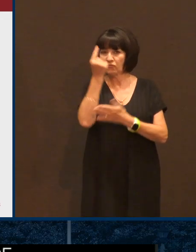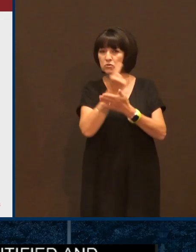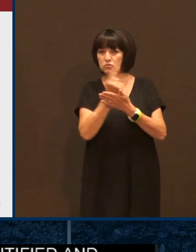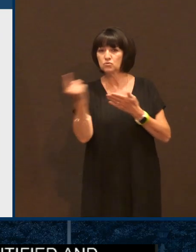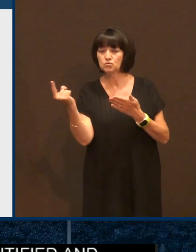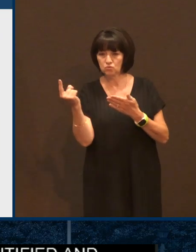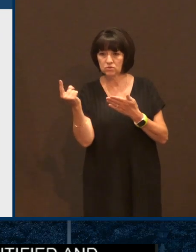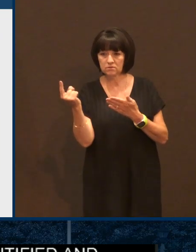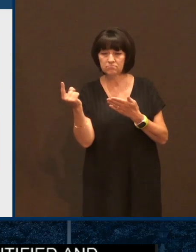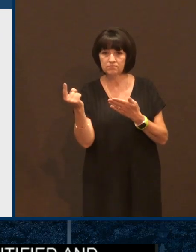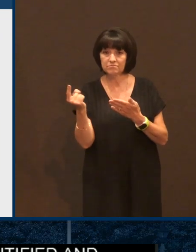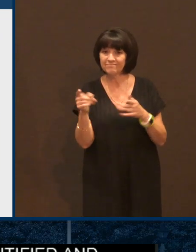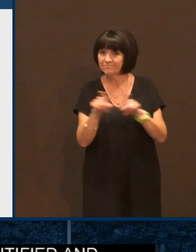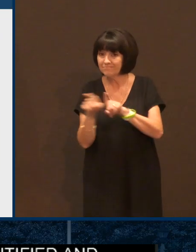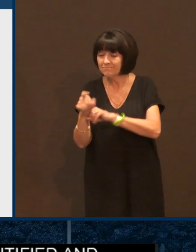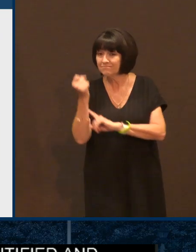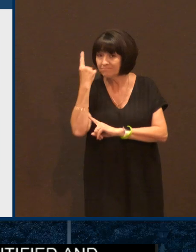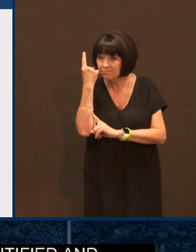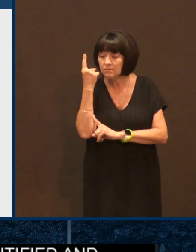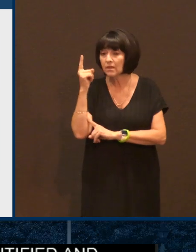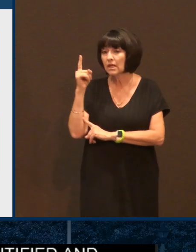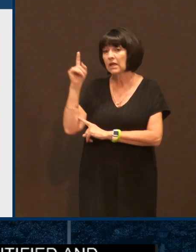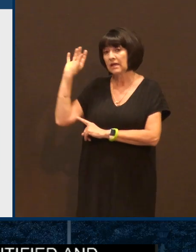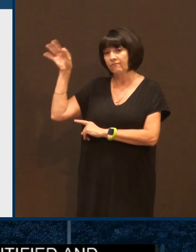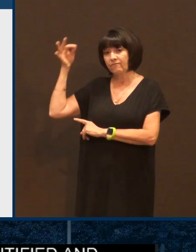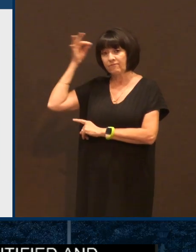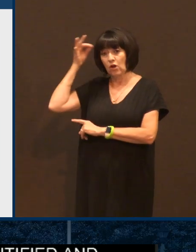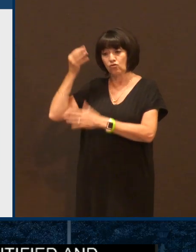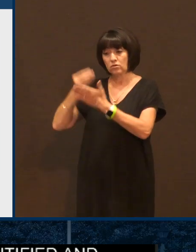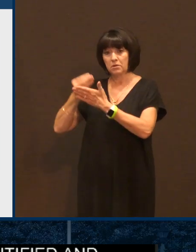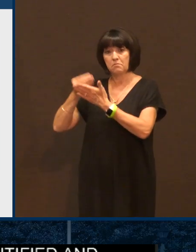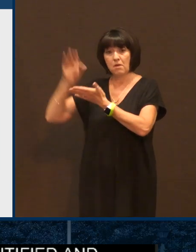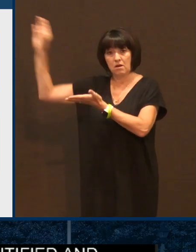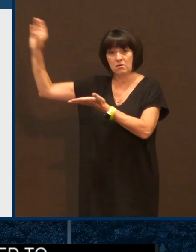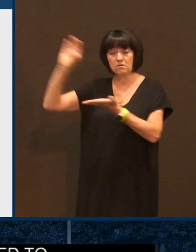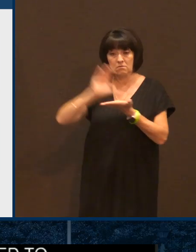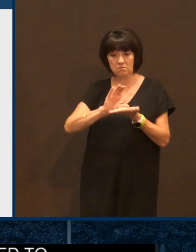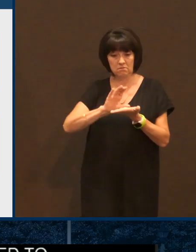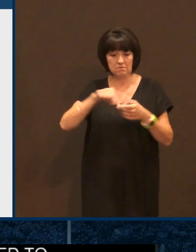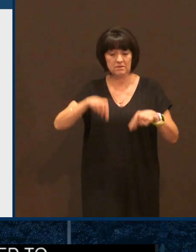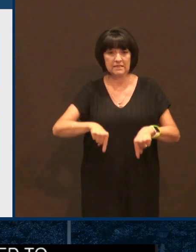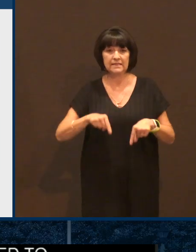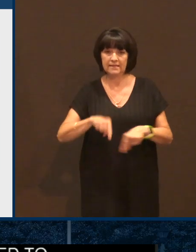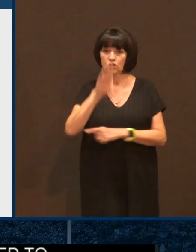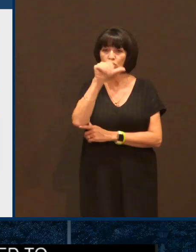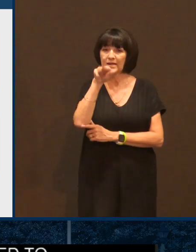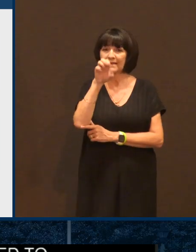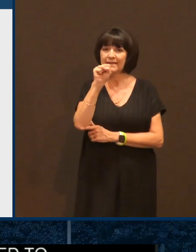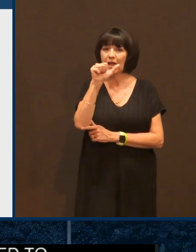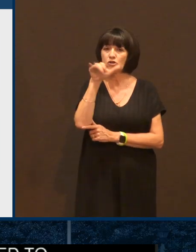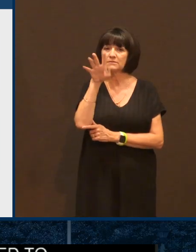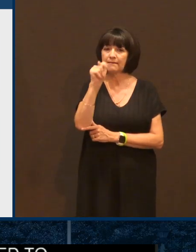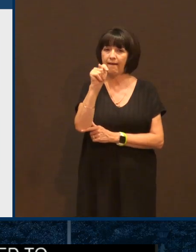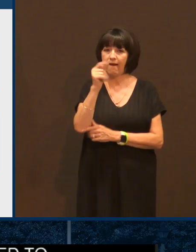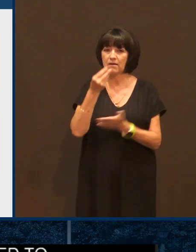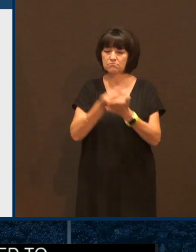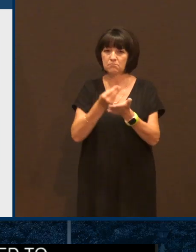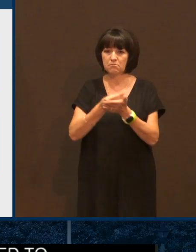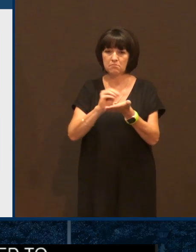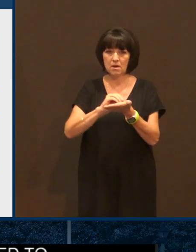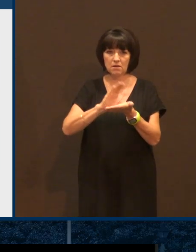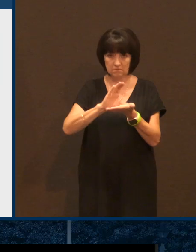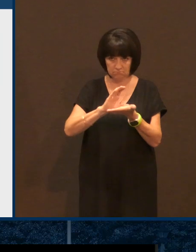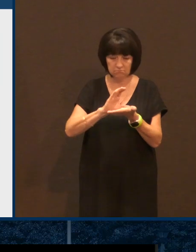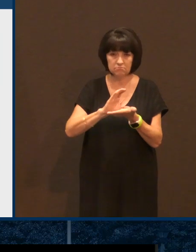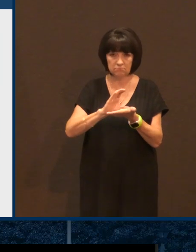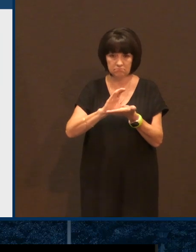so. So there is federal money that has come to the state of Delaware. The CARES Act funding immediately sent money